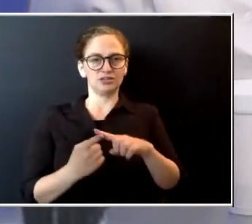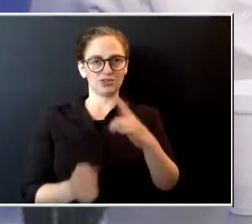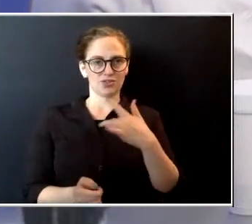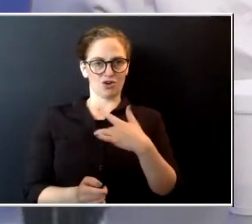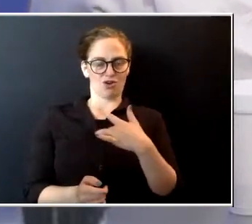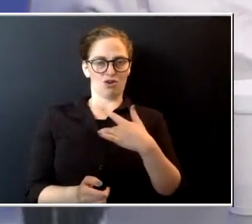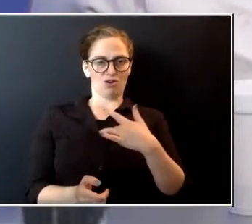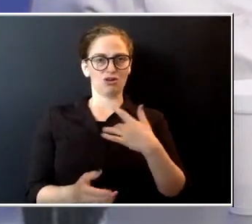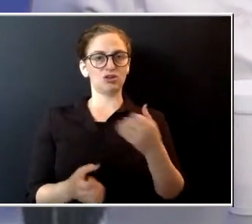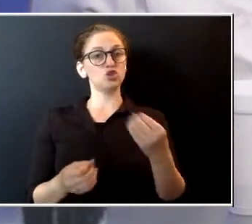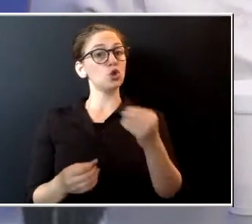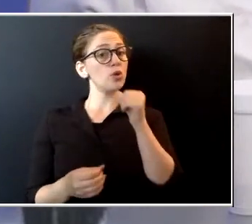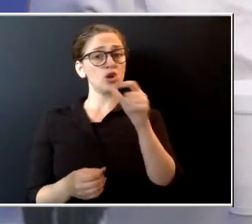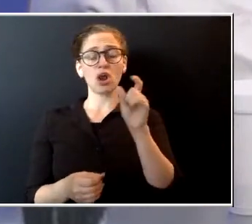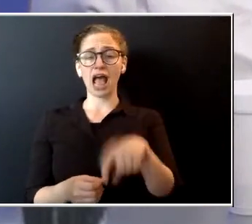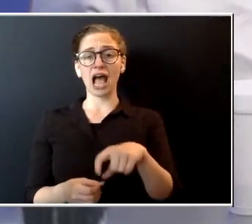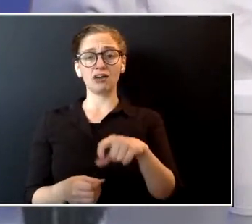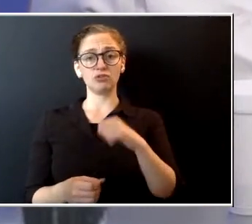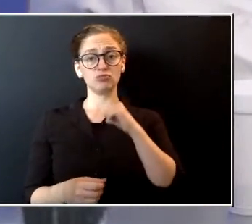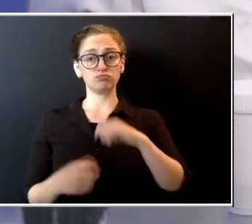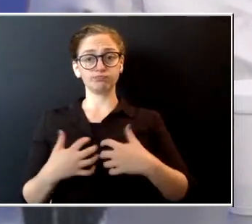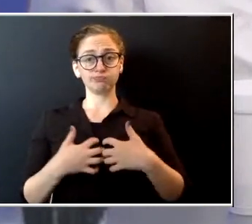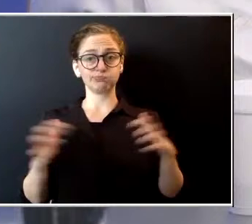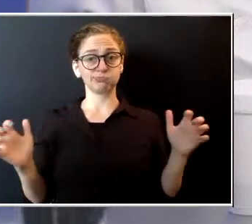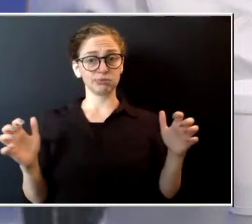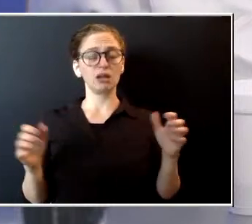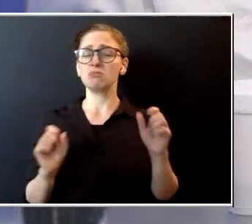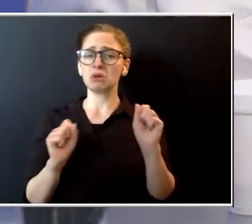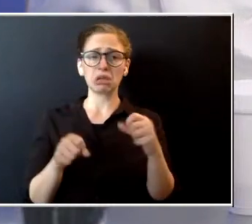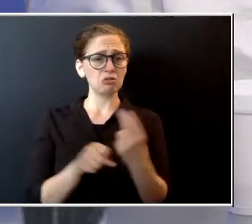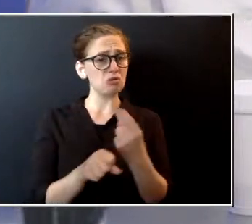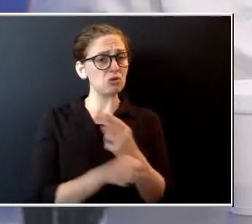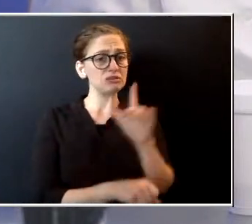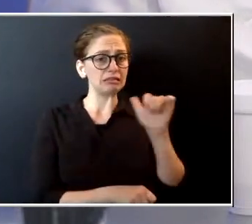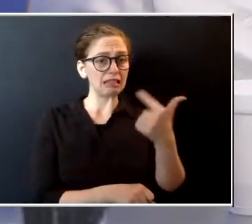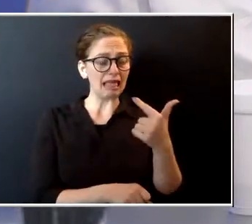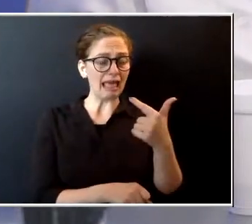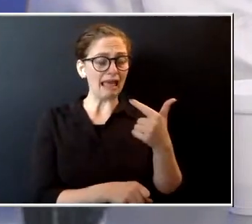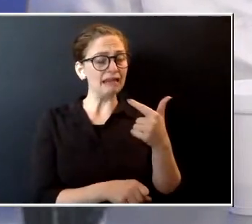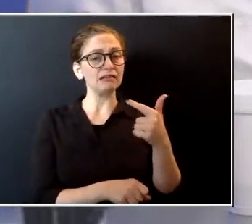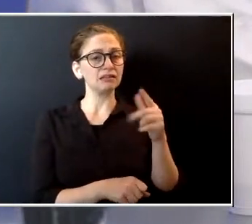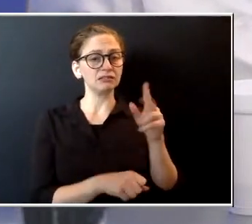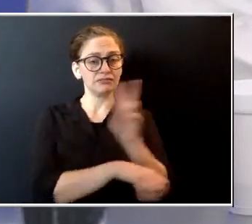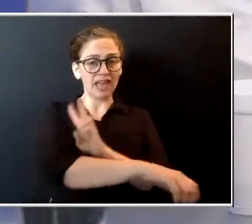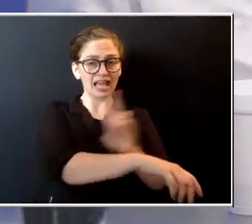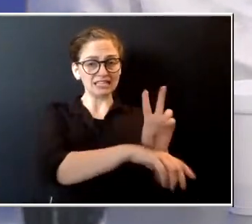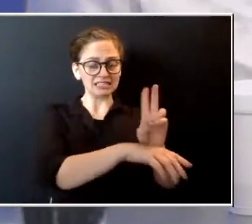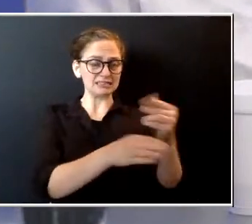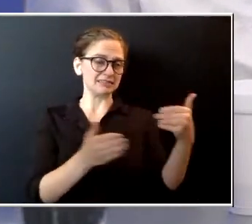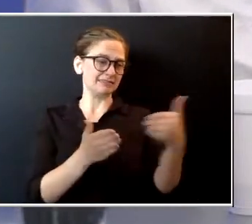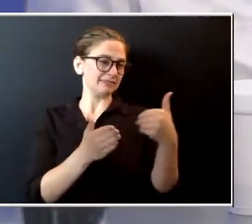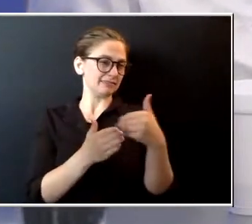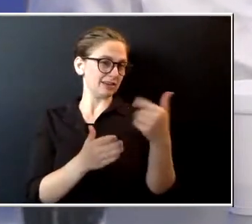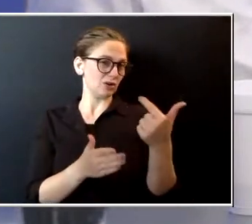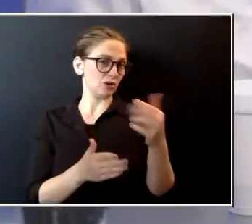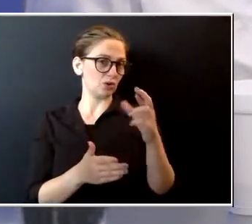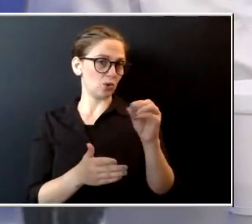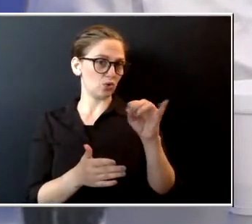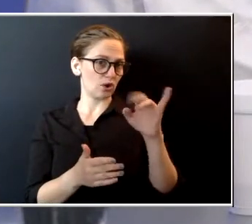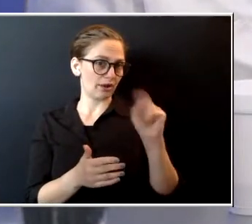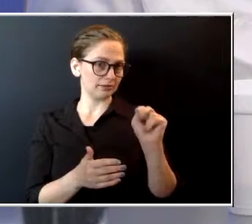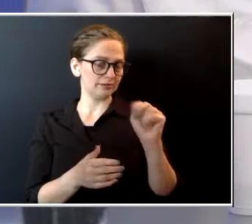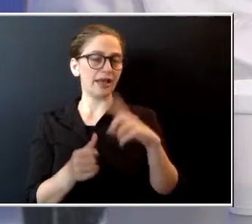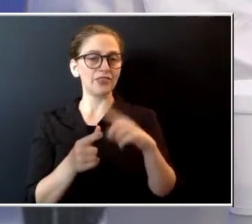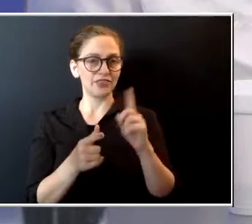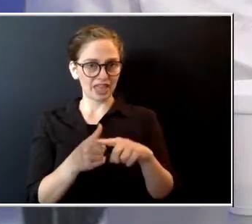through the femoral arteries or veins in the leg, right in the groin area, and then able to put large sheaths